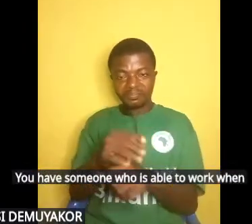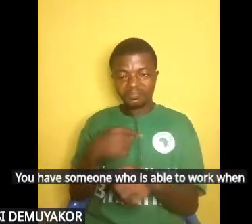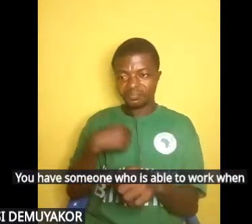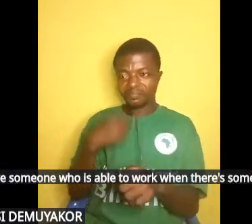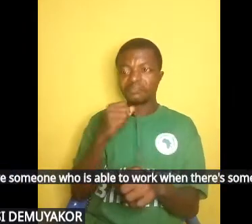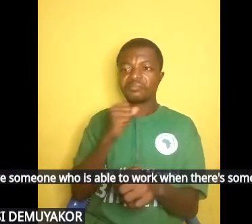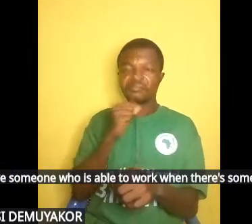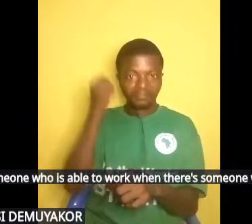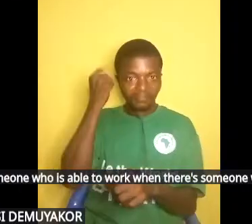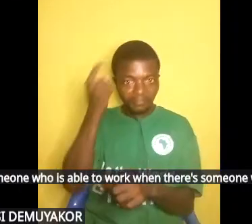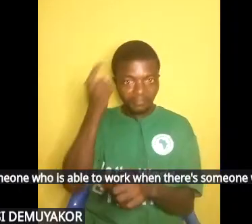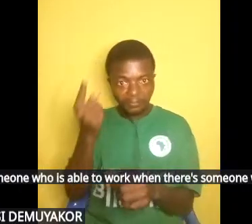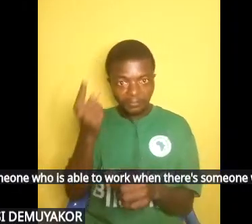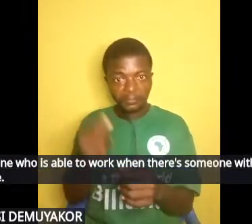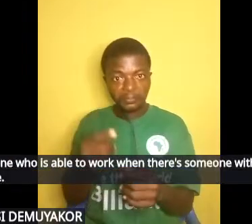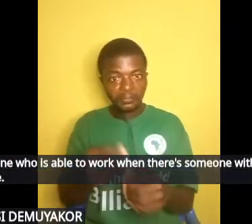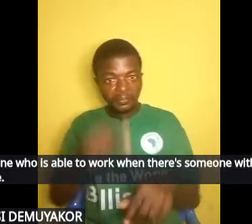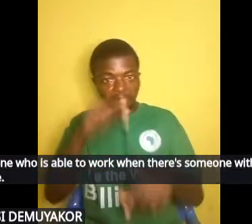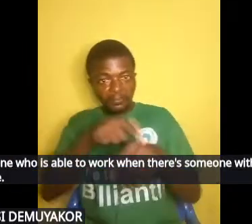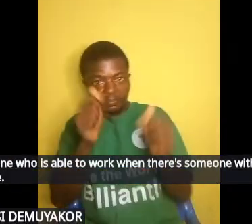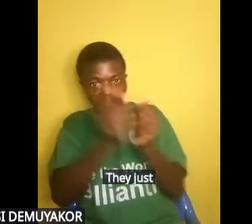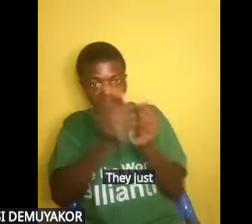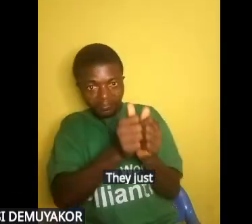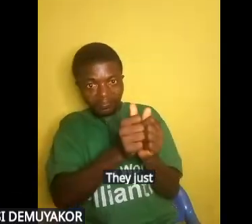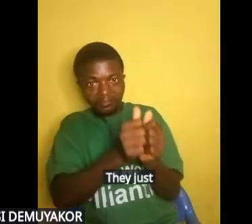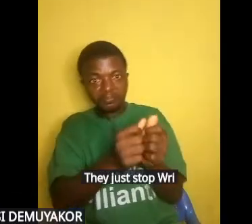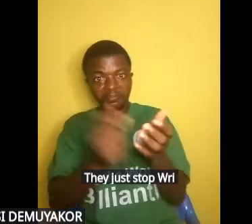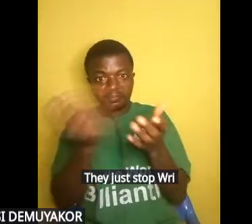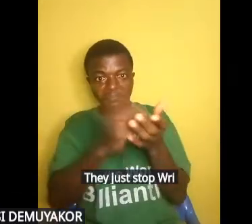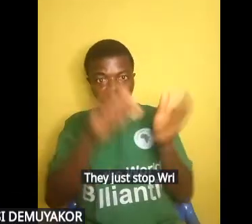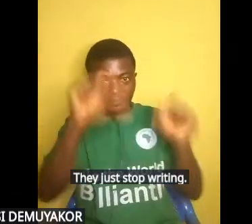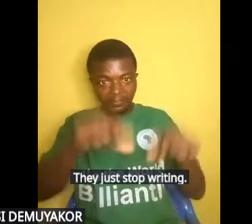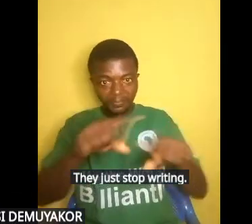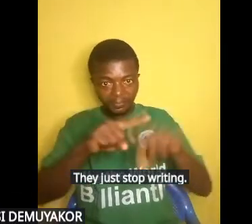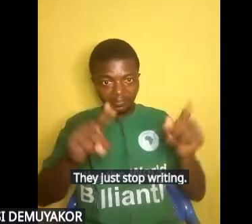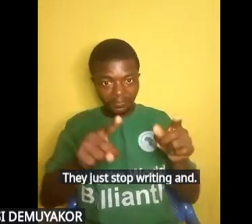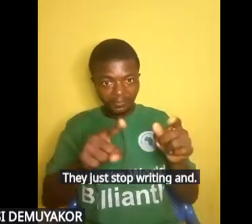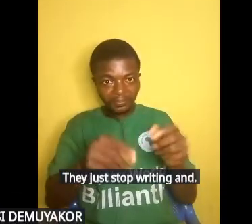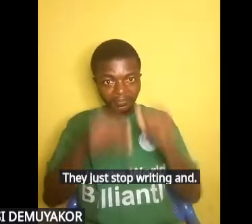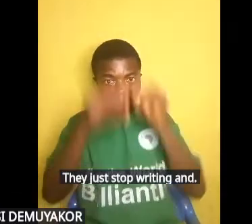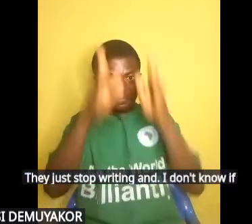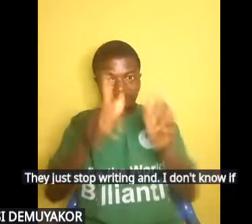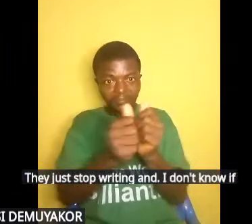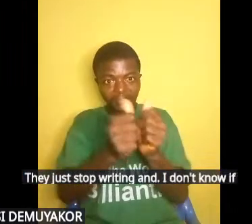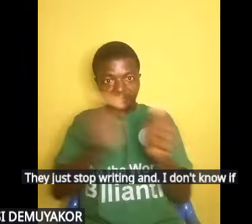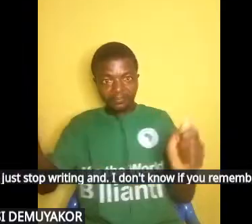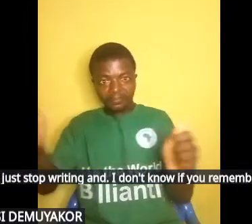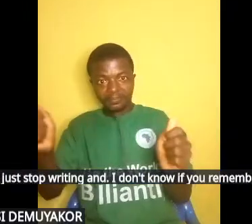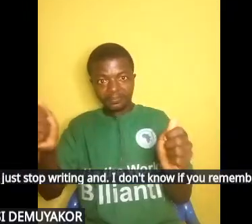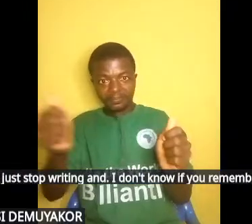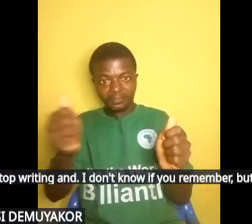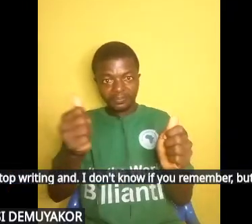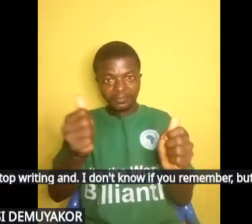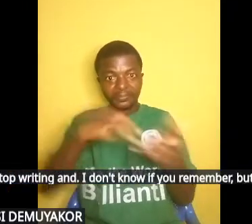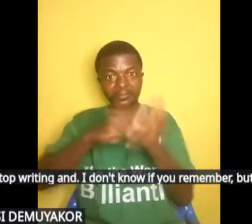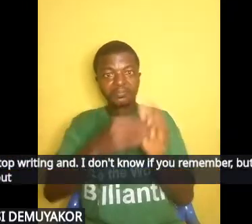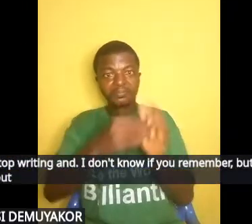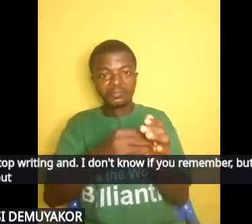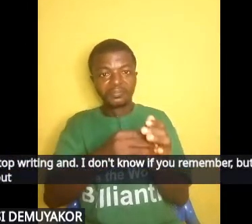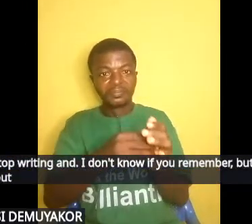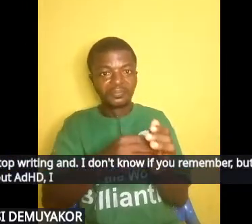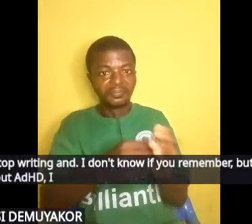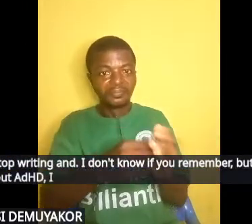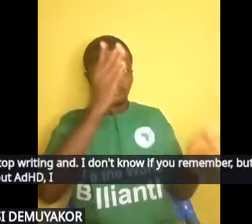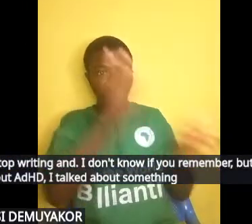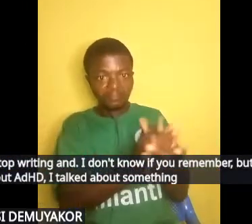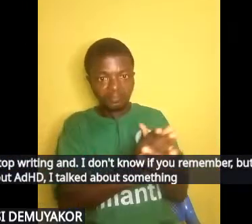them, but when they're not there, they just stop writing. And I don't know if you remember, but when I was talking about ADHD, I talked about